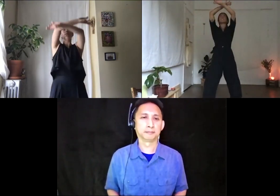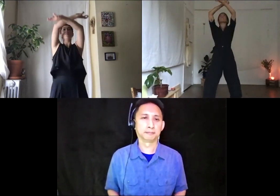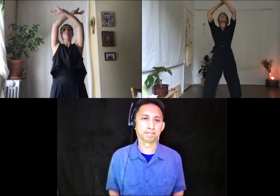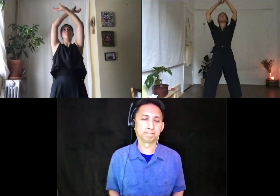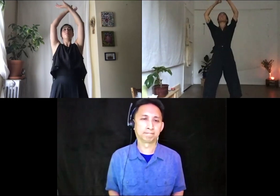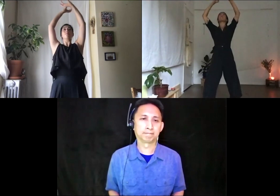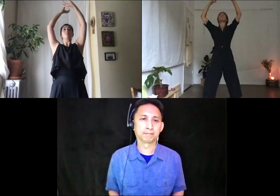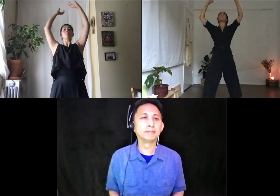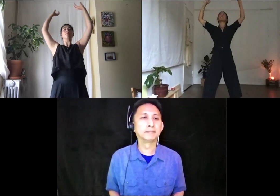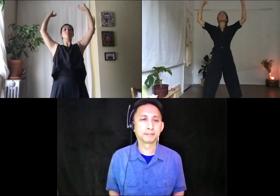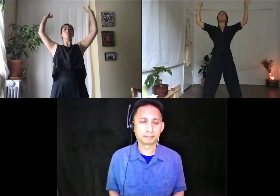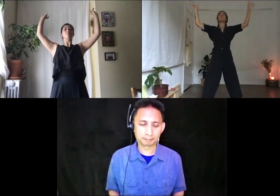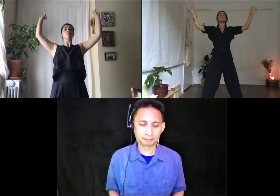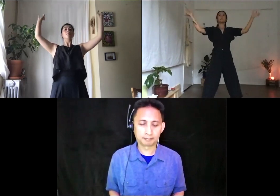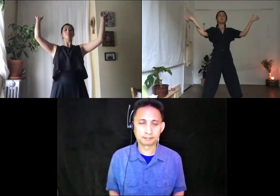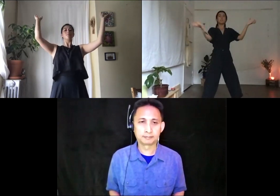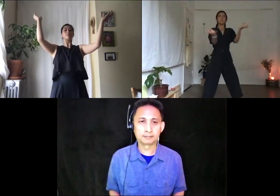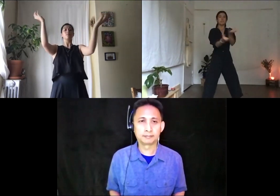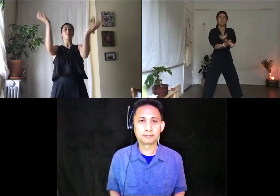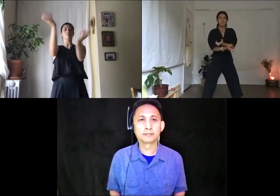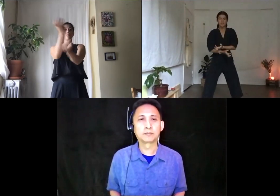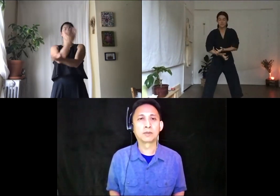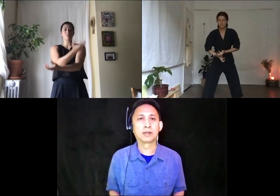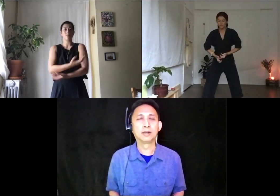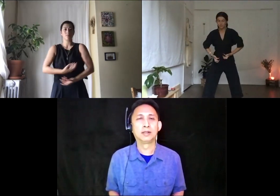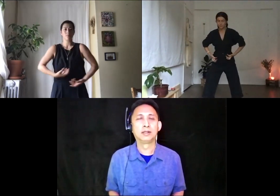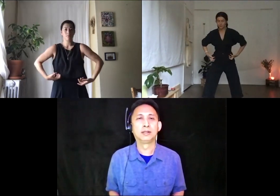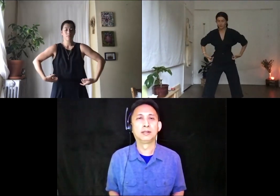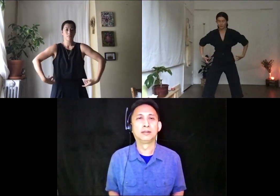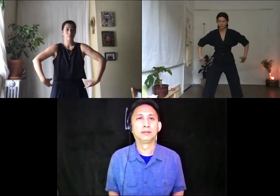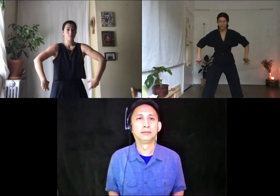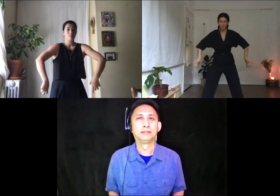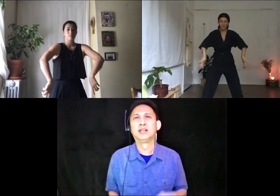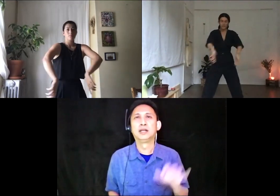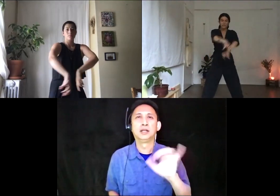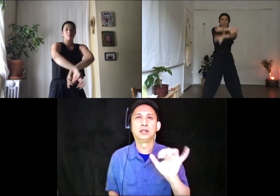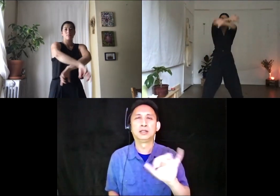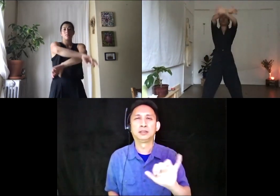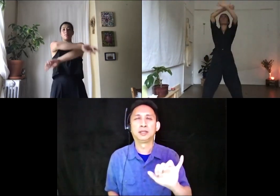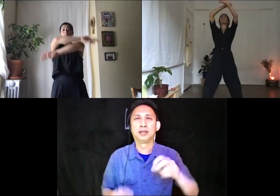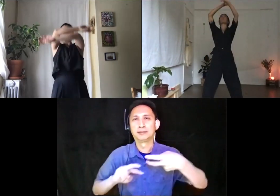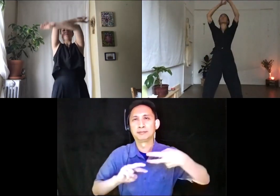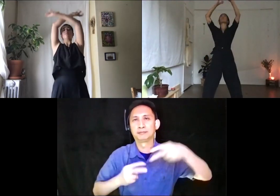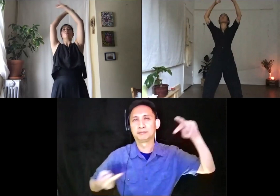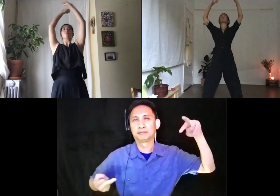This is the double helix of our DNA.